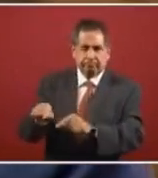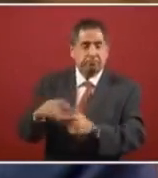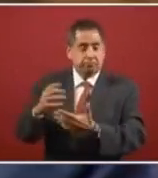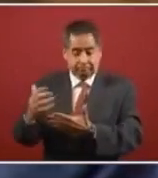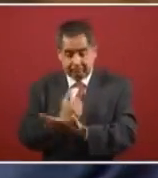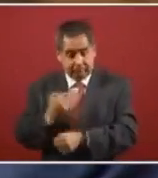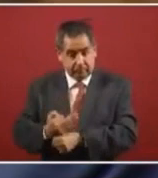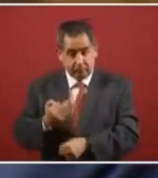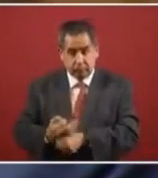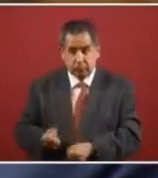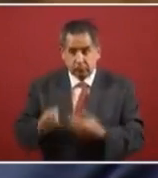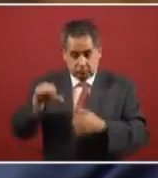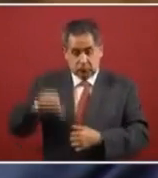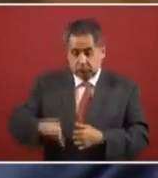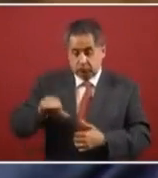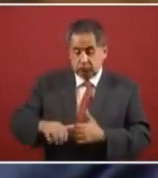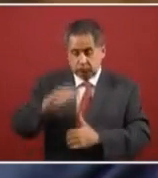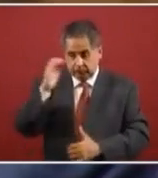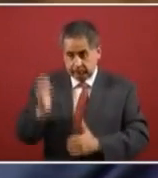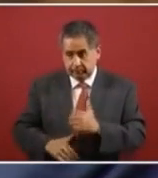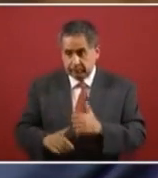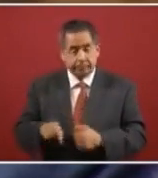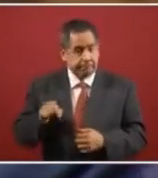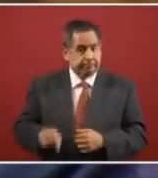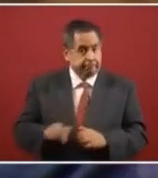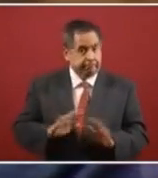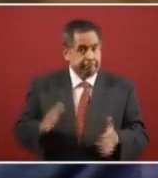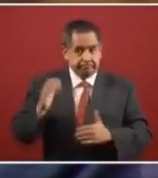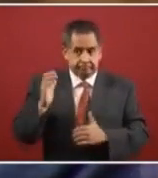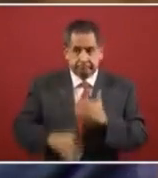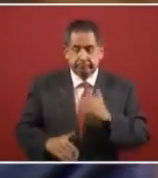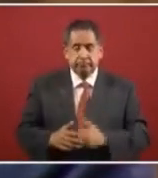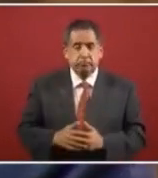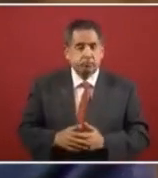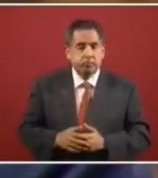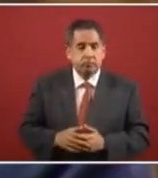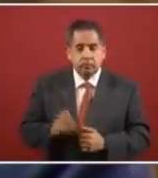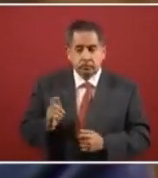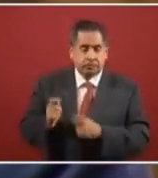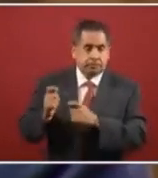have gained and they haven't even finished